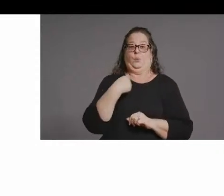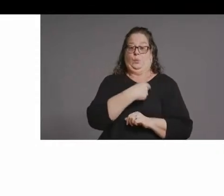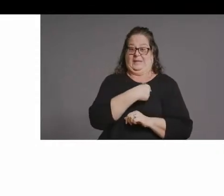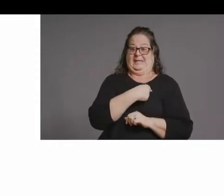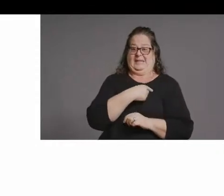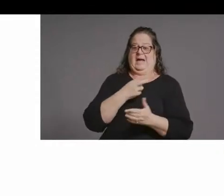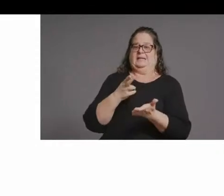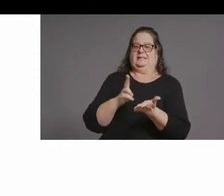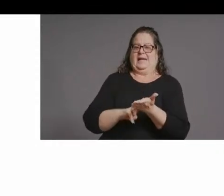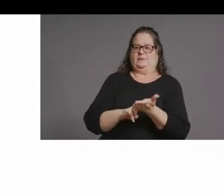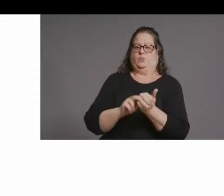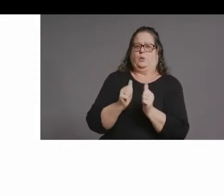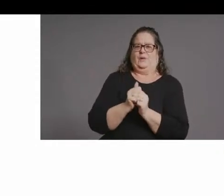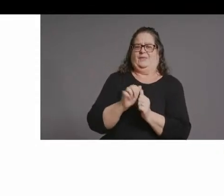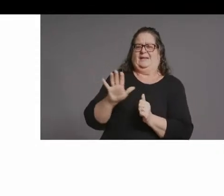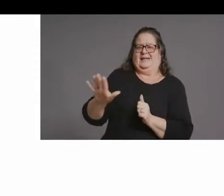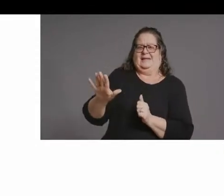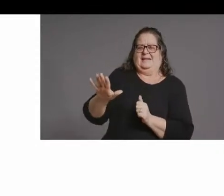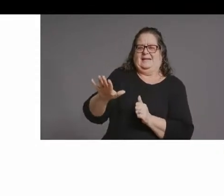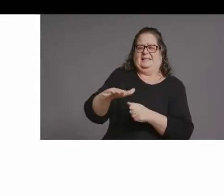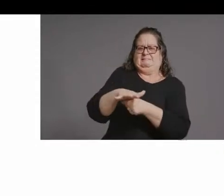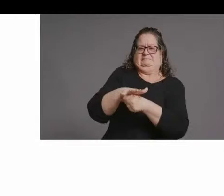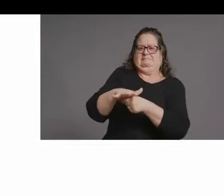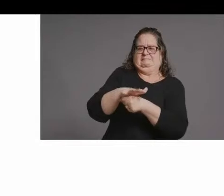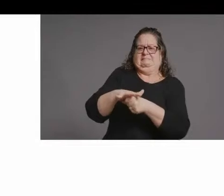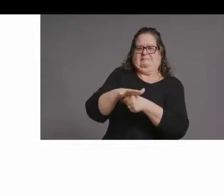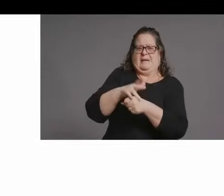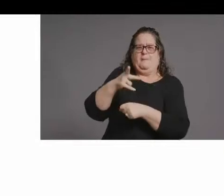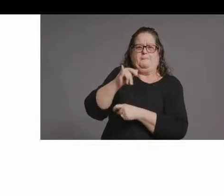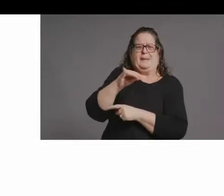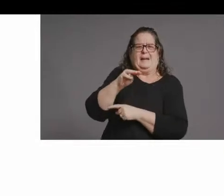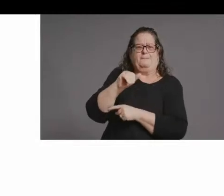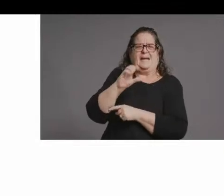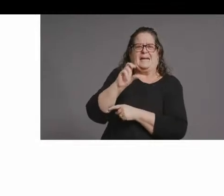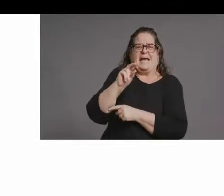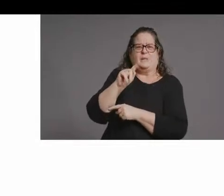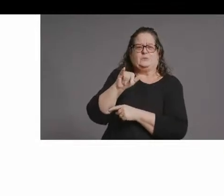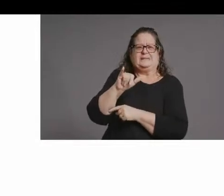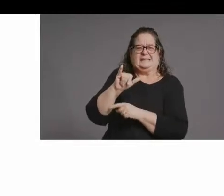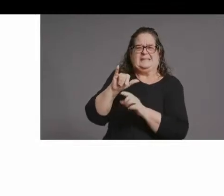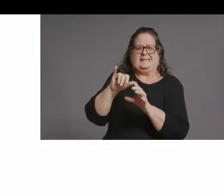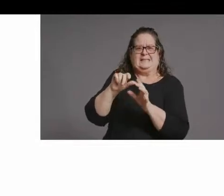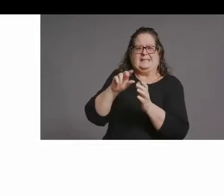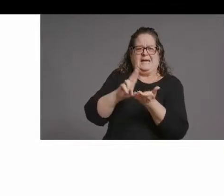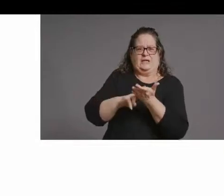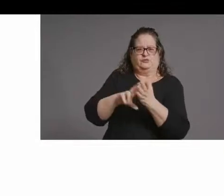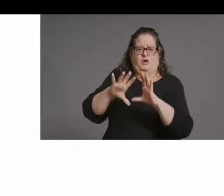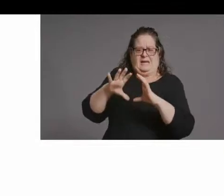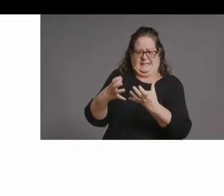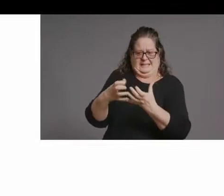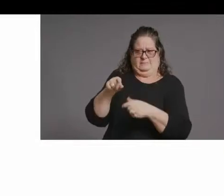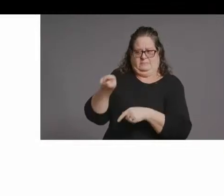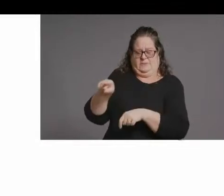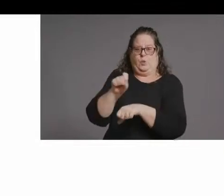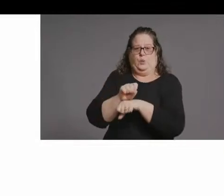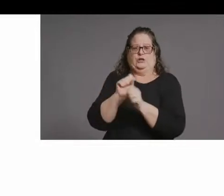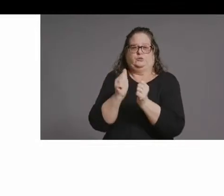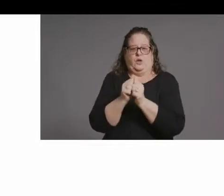the state and Pima County, so to give them the responsibility to be able to uphold the FEMA requirements for